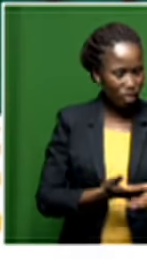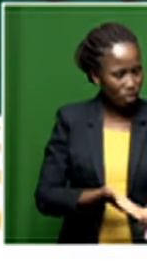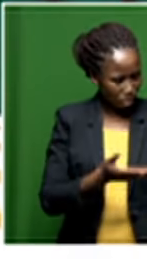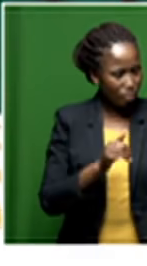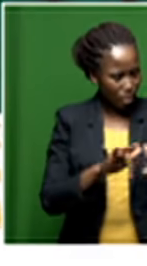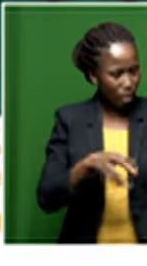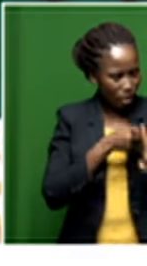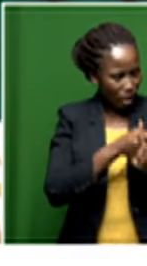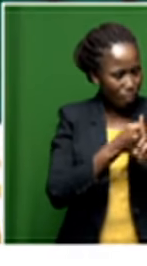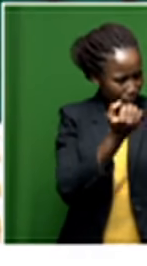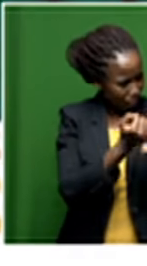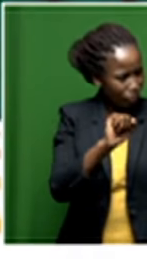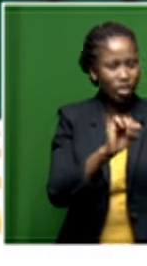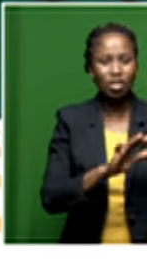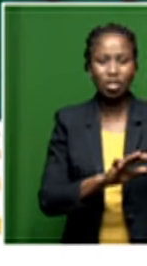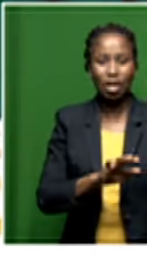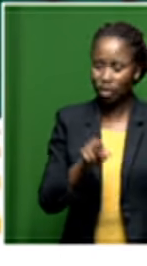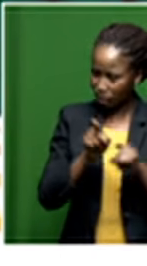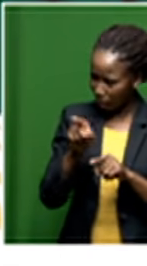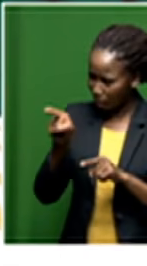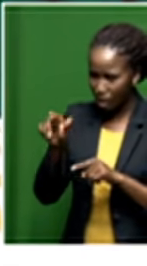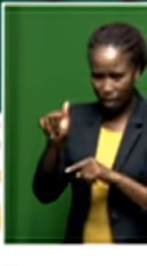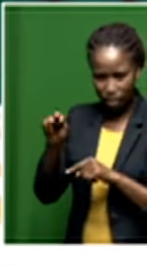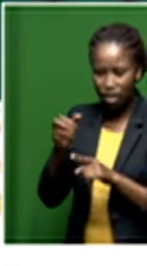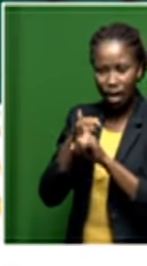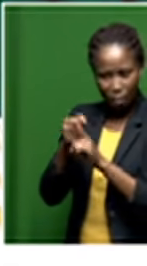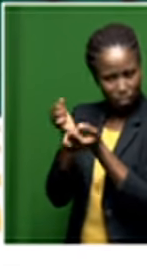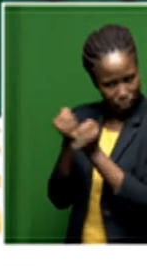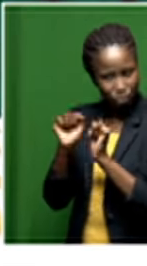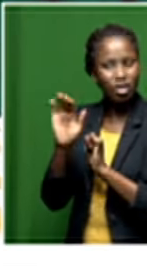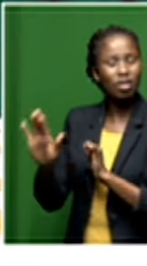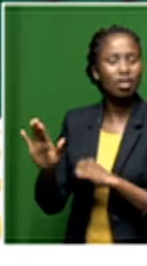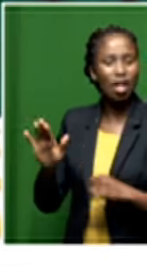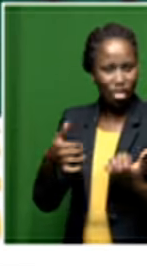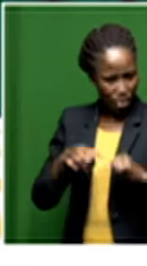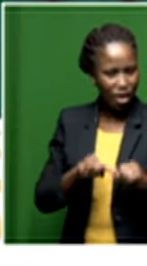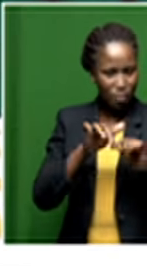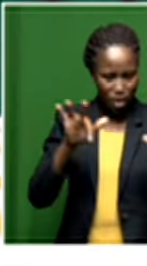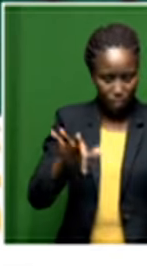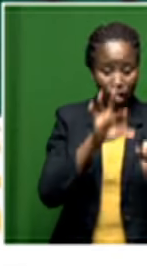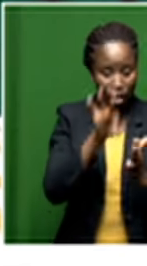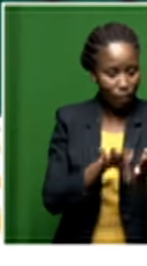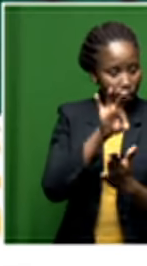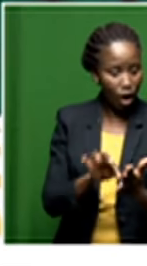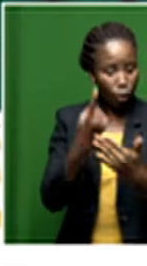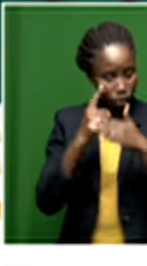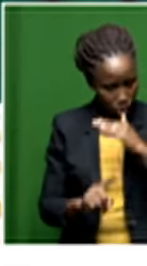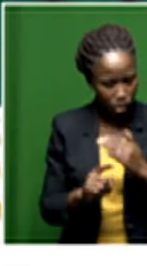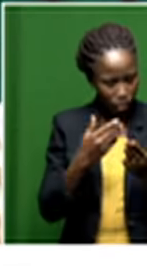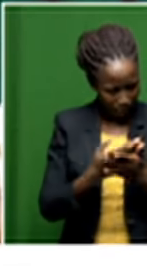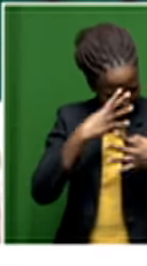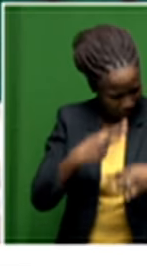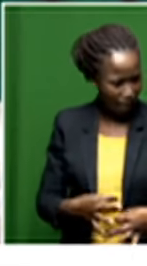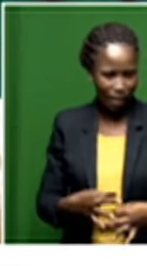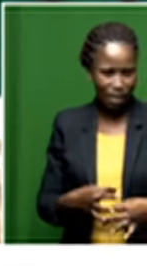freely. You should be allowed to campaign freely. And then the voters will decide. Mm-hmm. There isn't